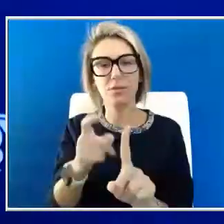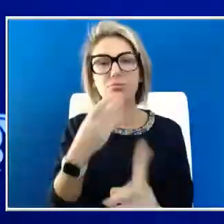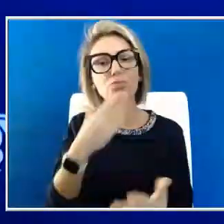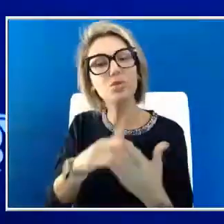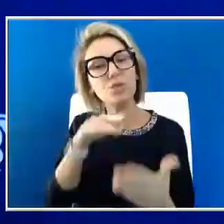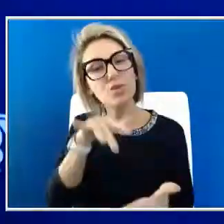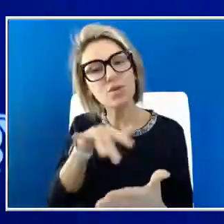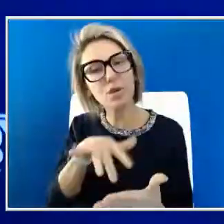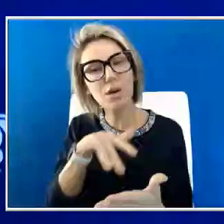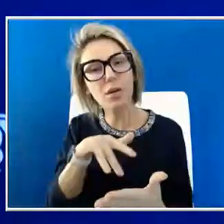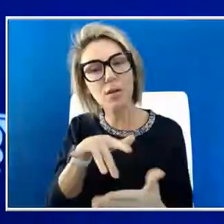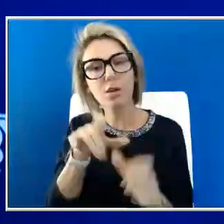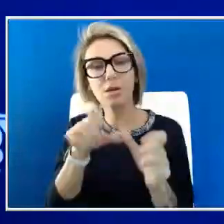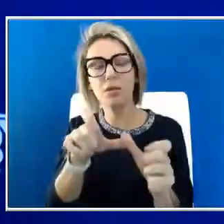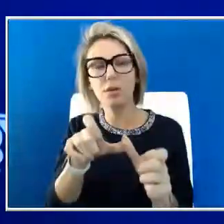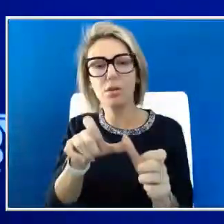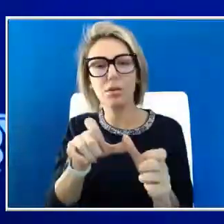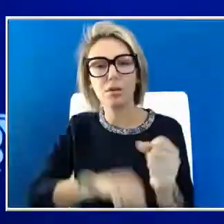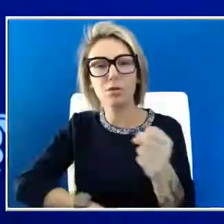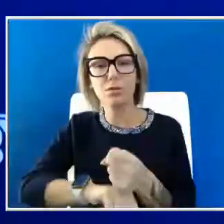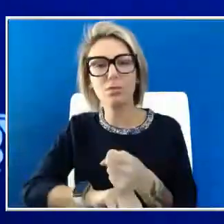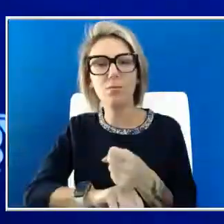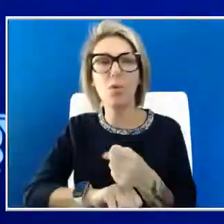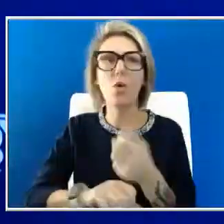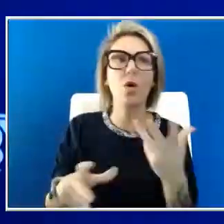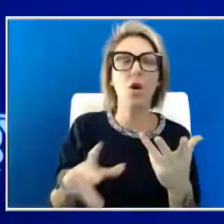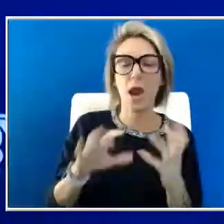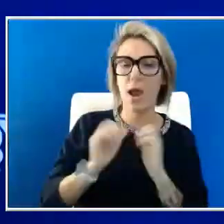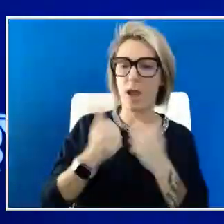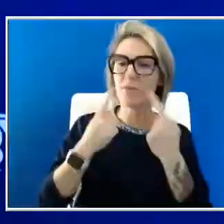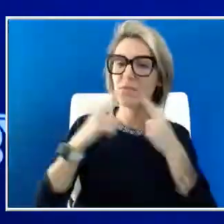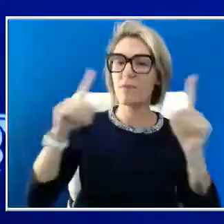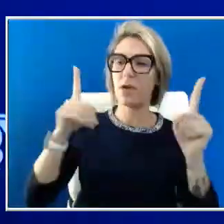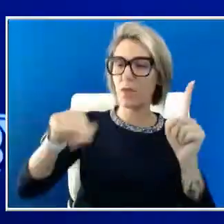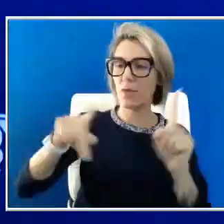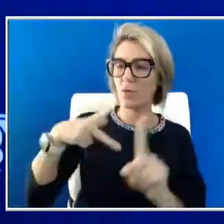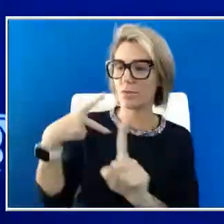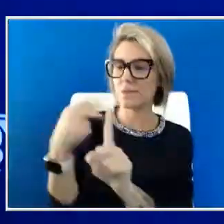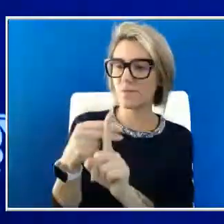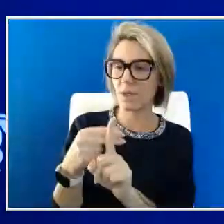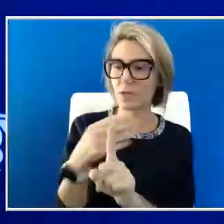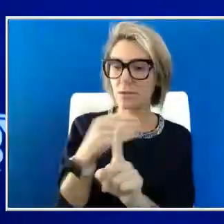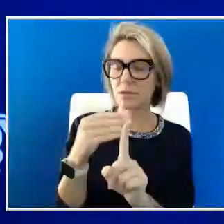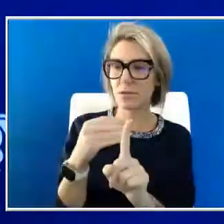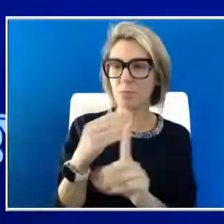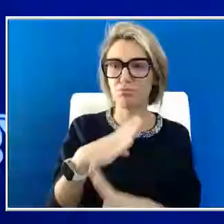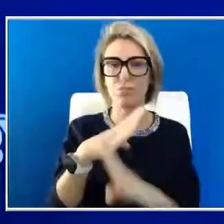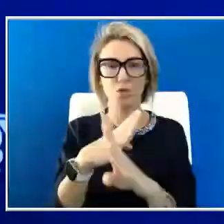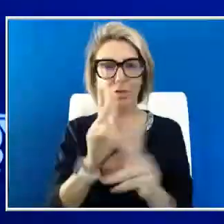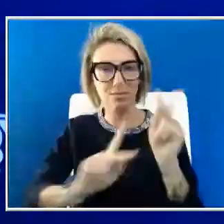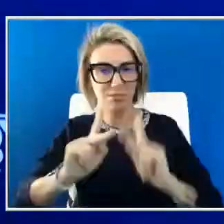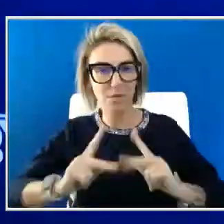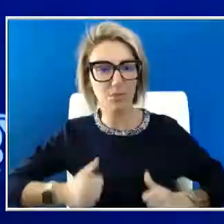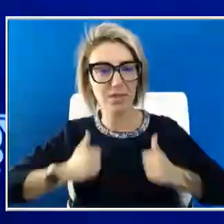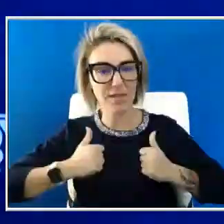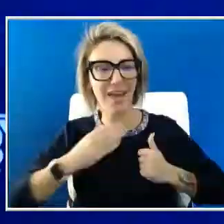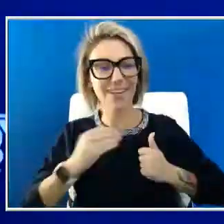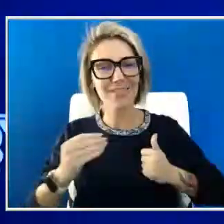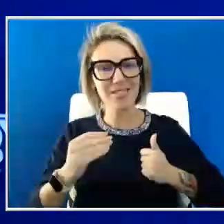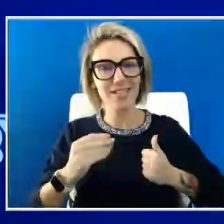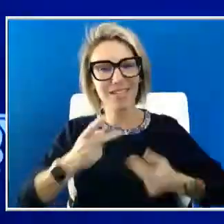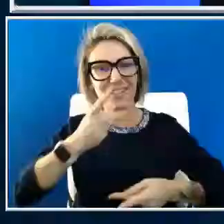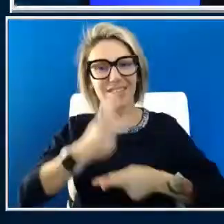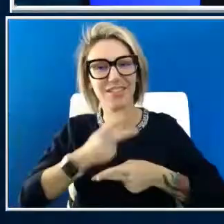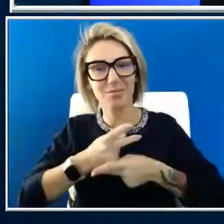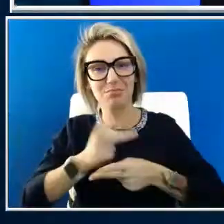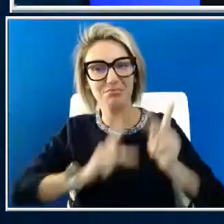to support the fact of how effective these vaccines were in protecting people's lives and in keeping people safe.